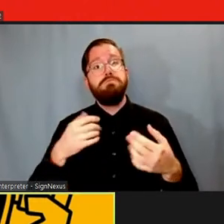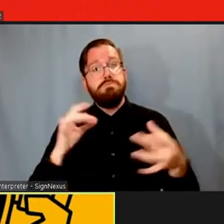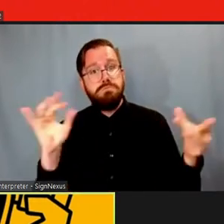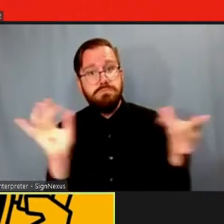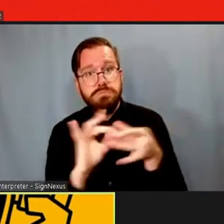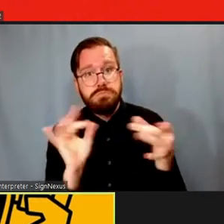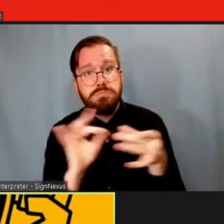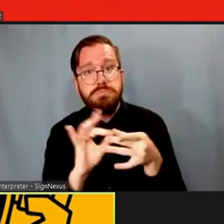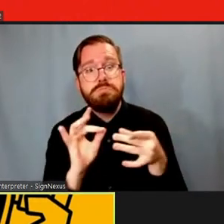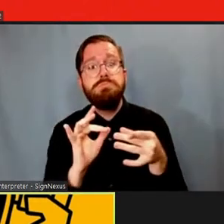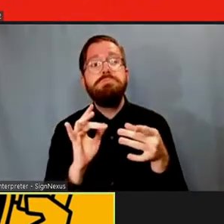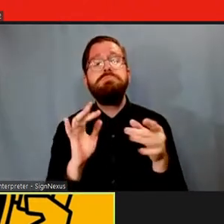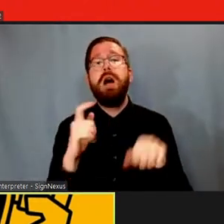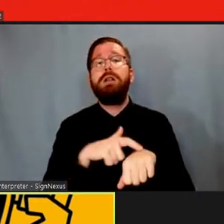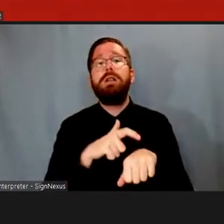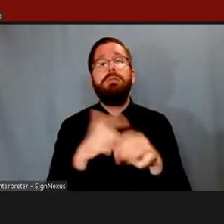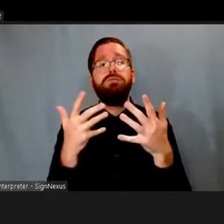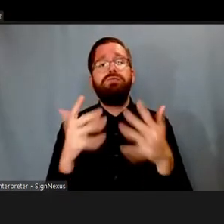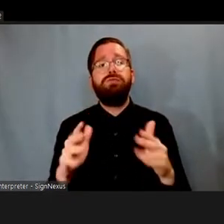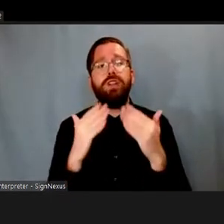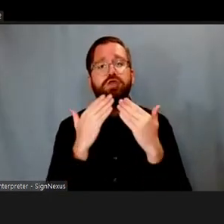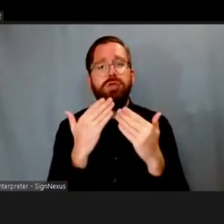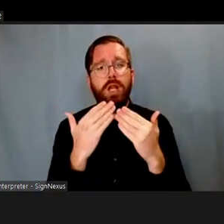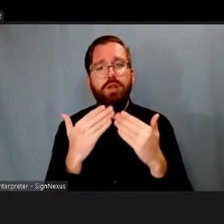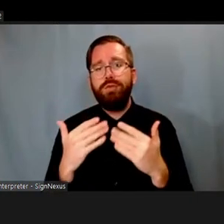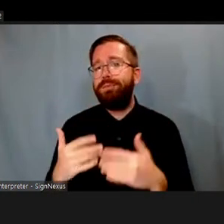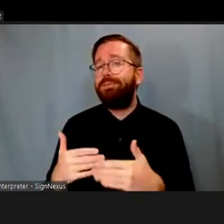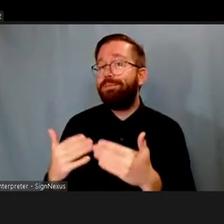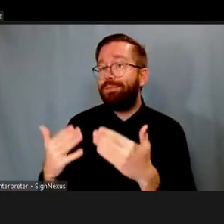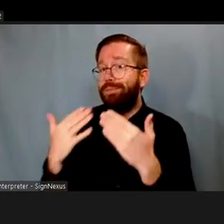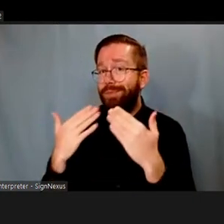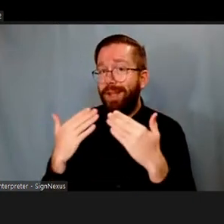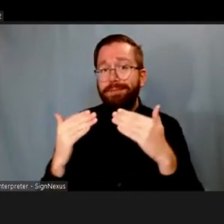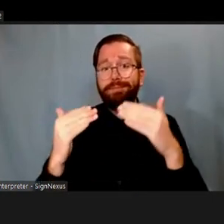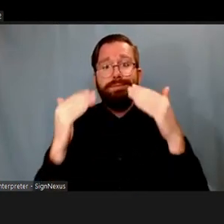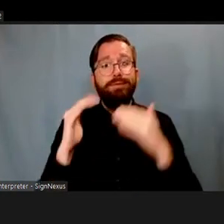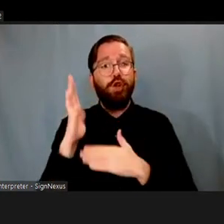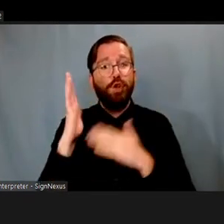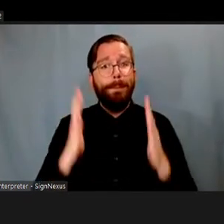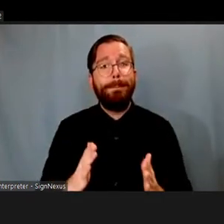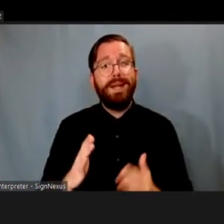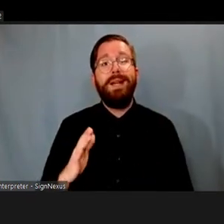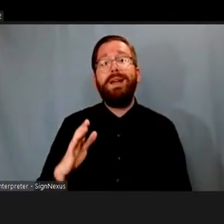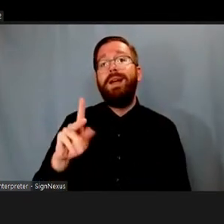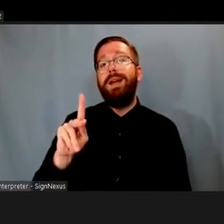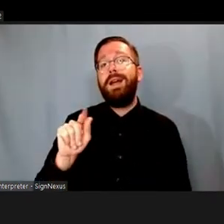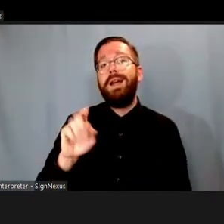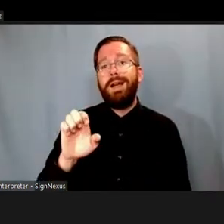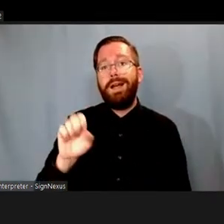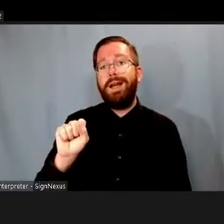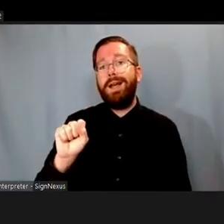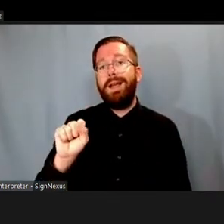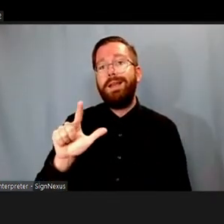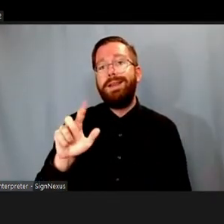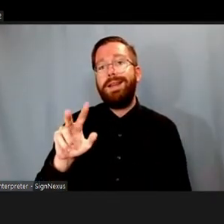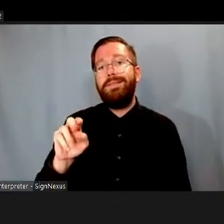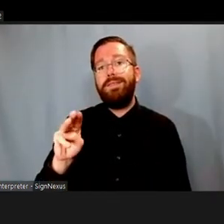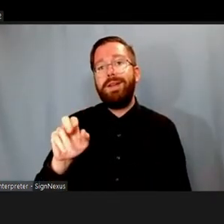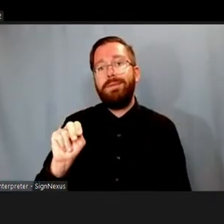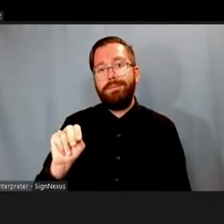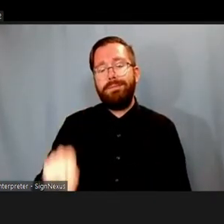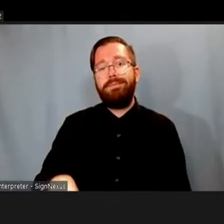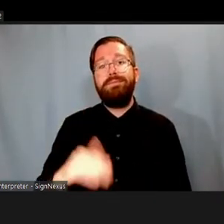my time thank you very much thank you our next speaker is kate slevin followed by